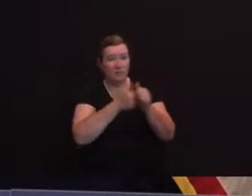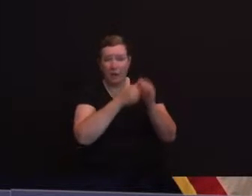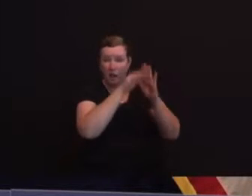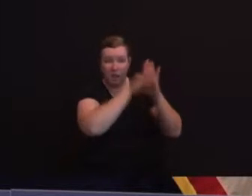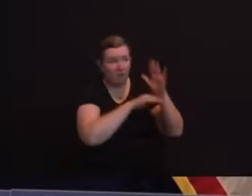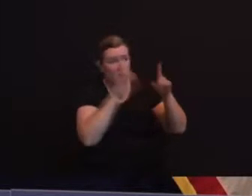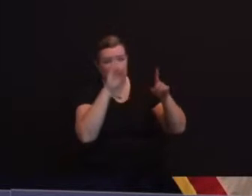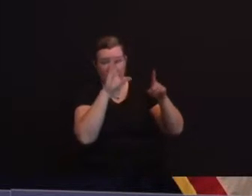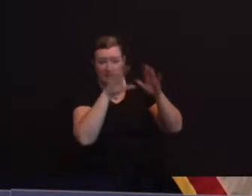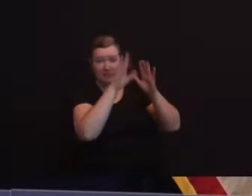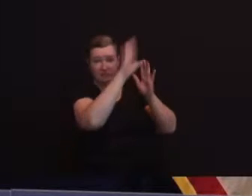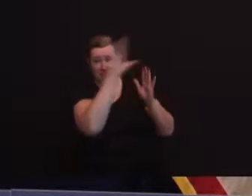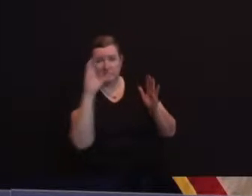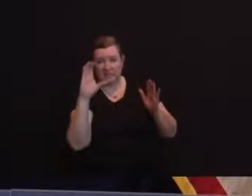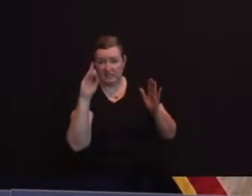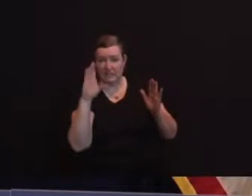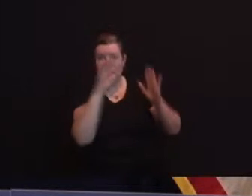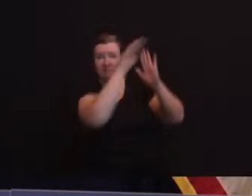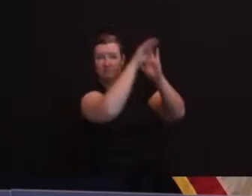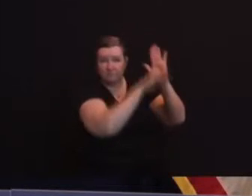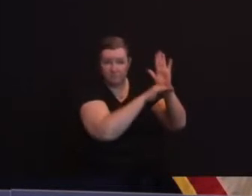Health guidance and directives.